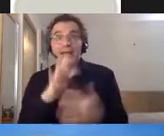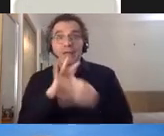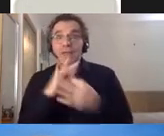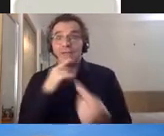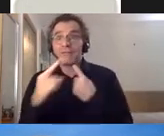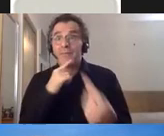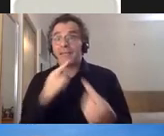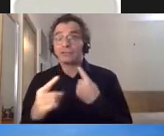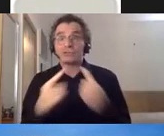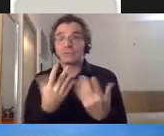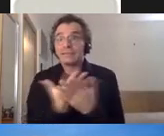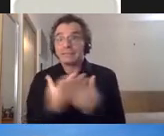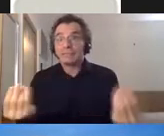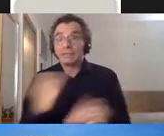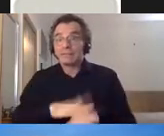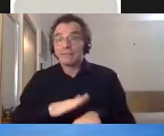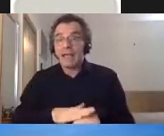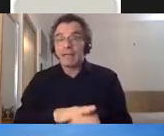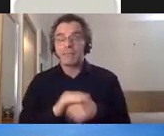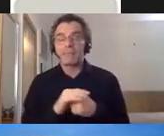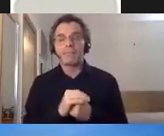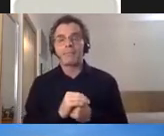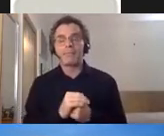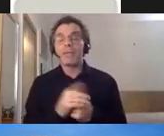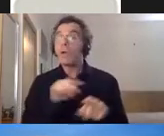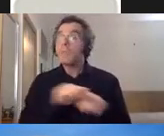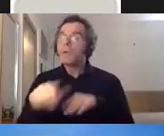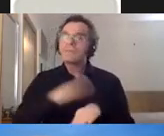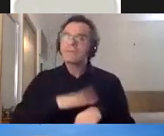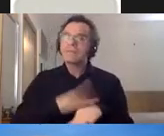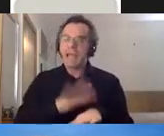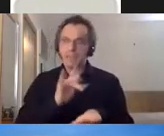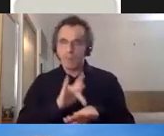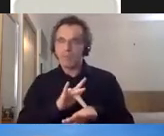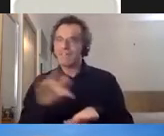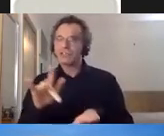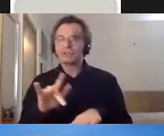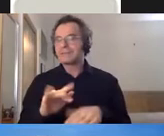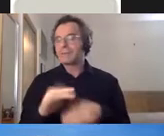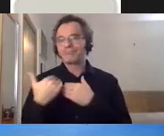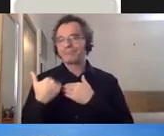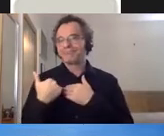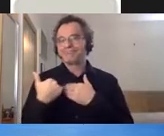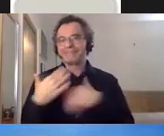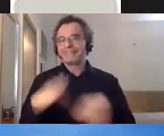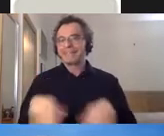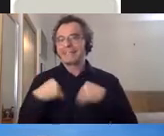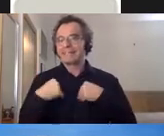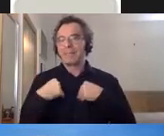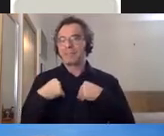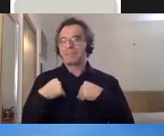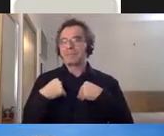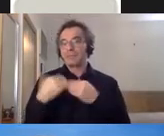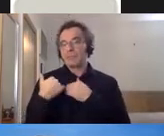time. For the most part, the professionals did not take responsibility for this shortcoming themselves or